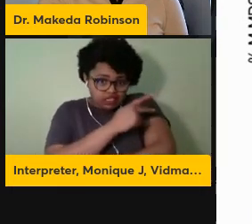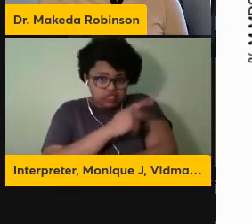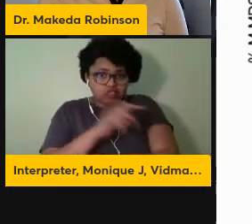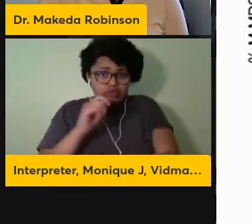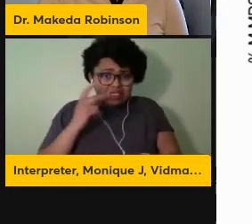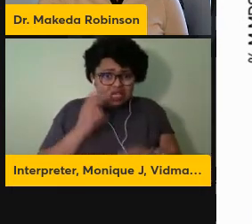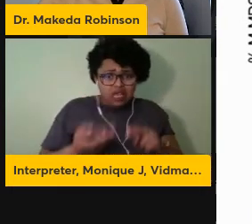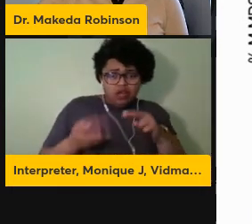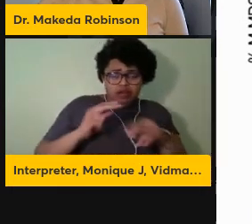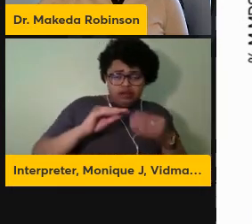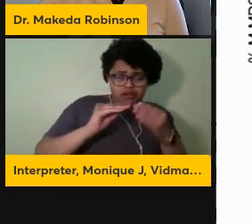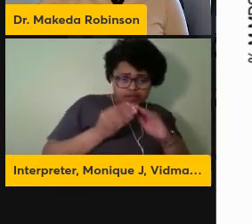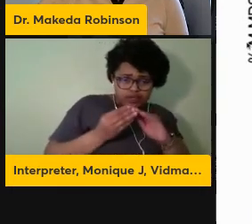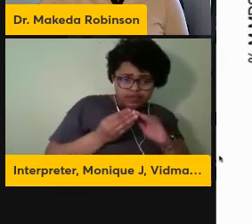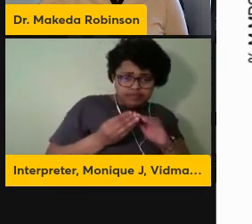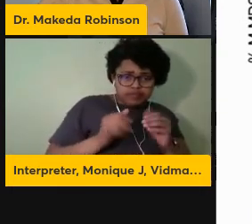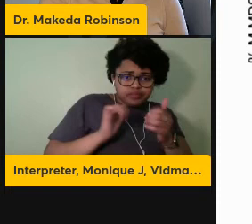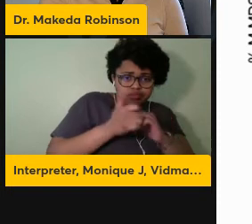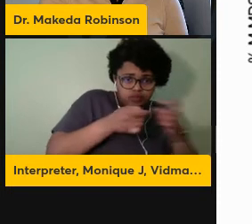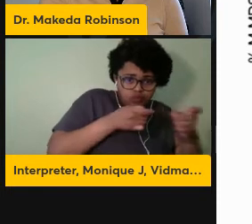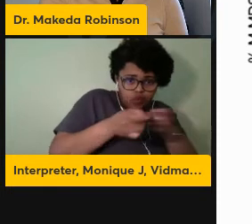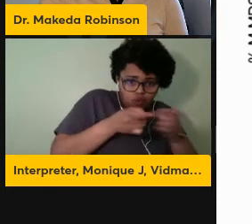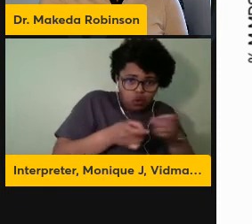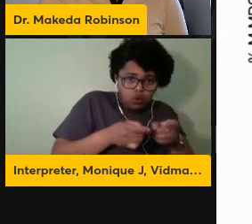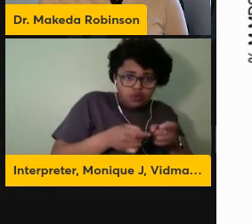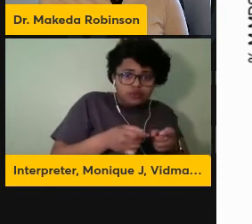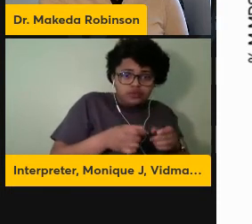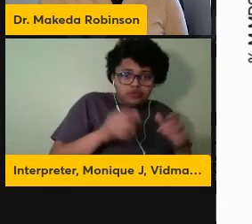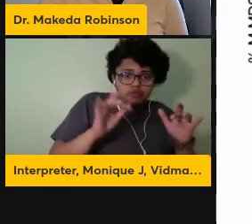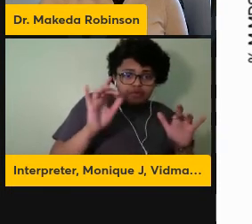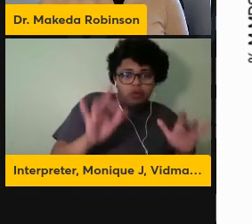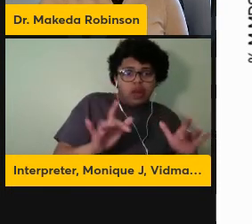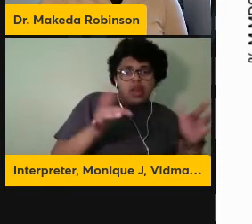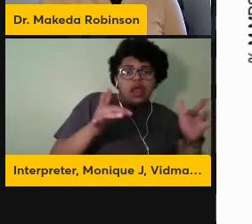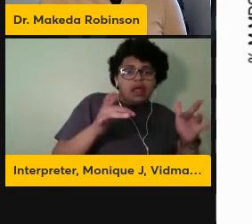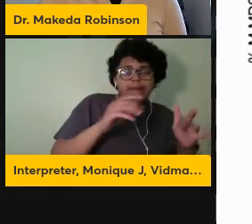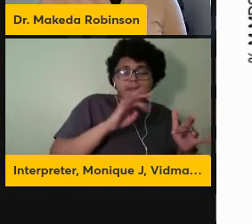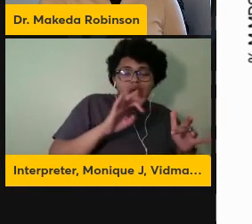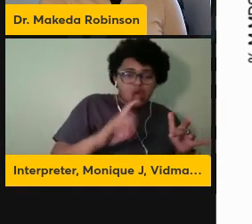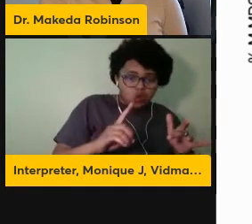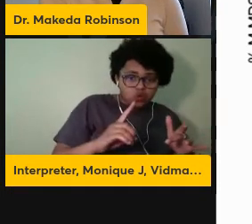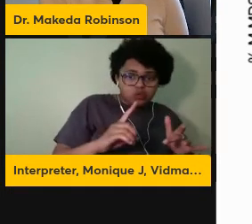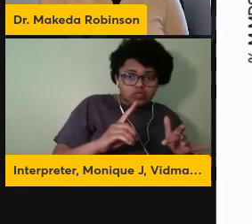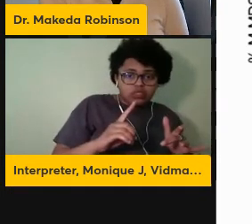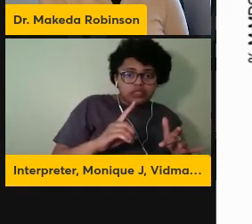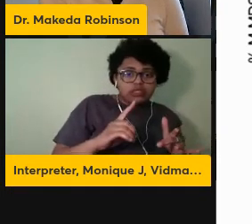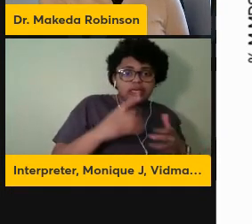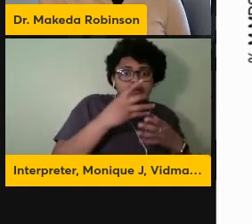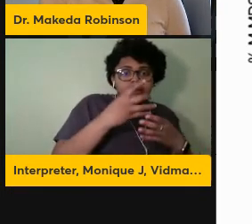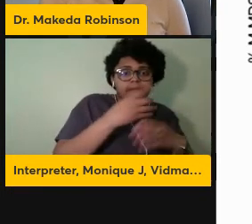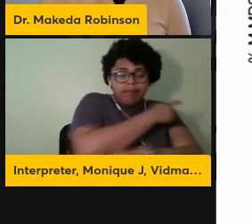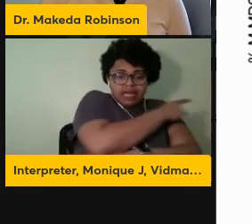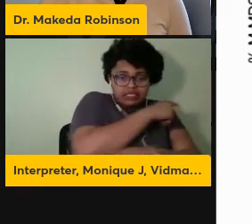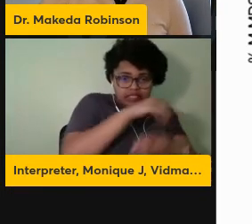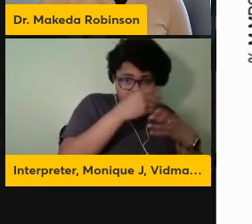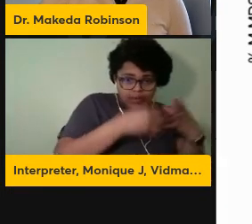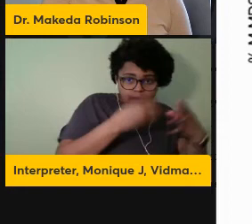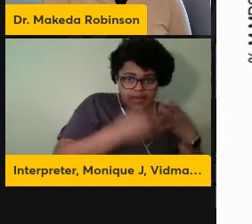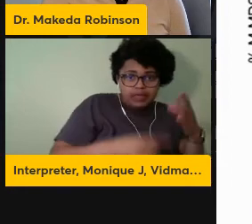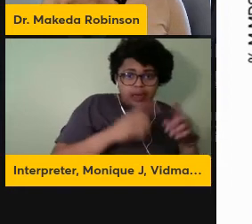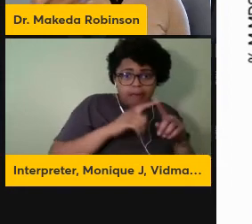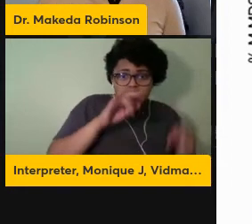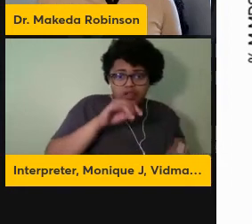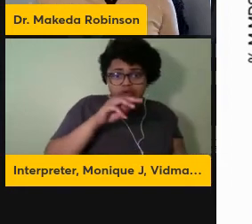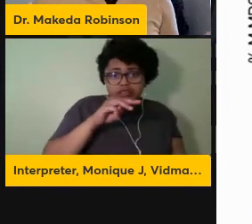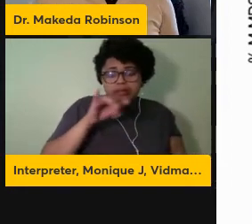healthy controls or mild patients in the blood. Now, these myeloid-derived